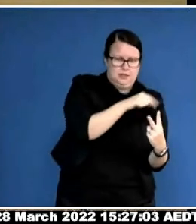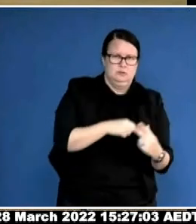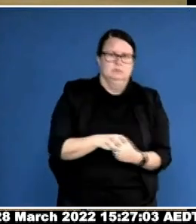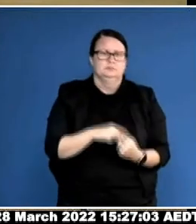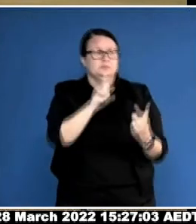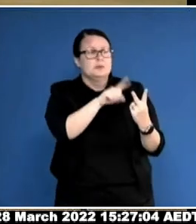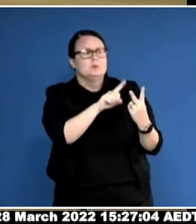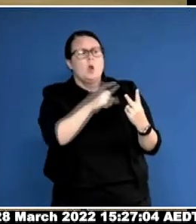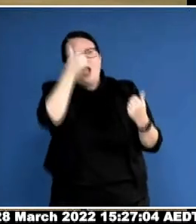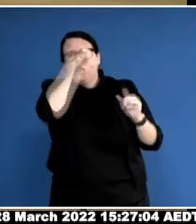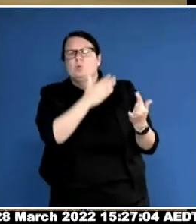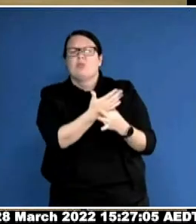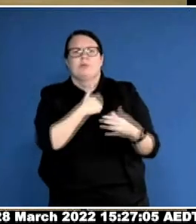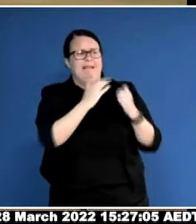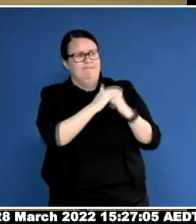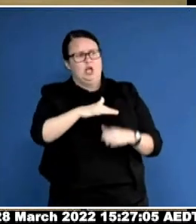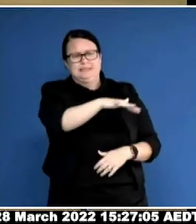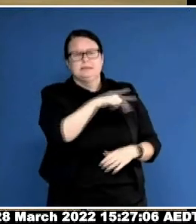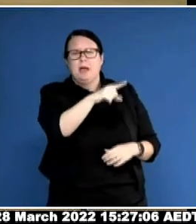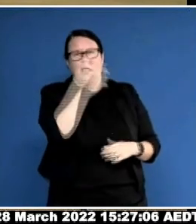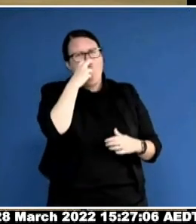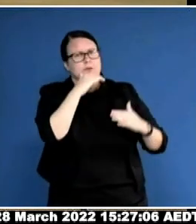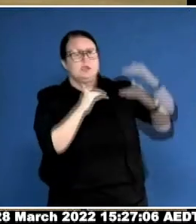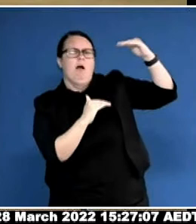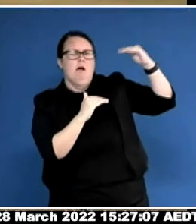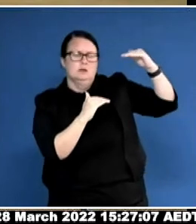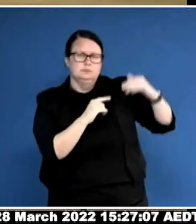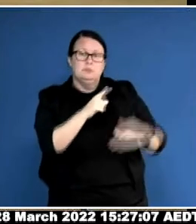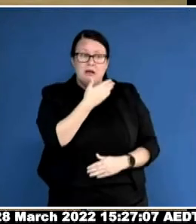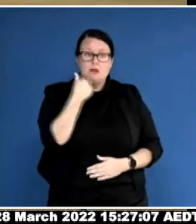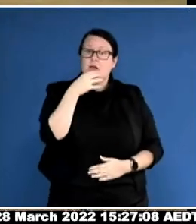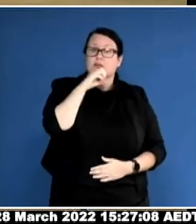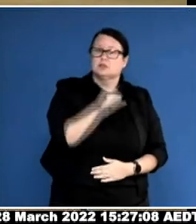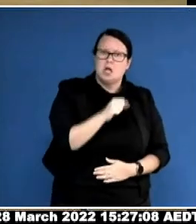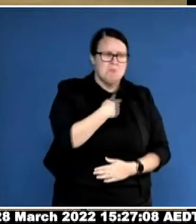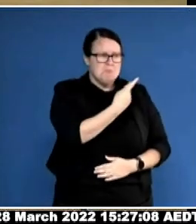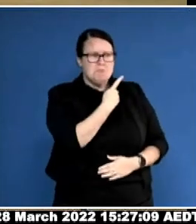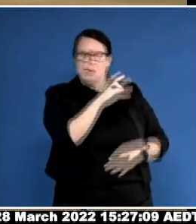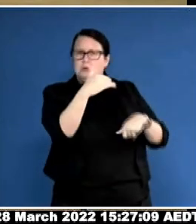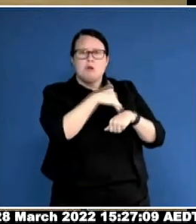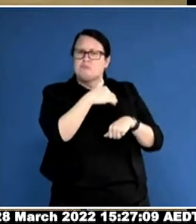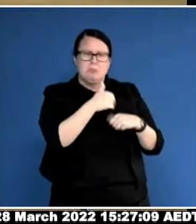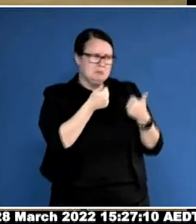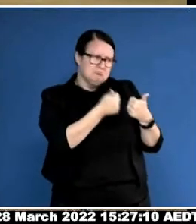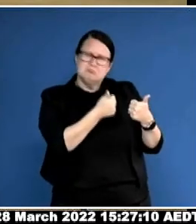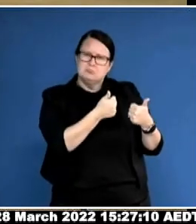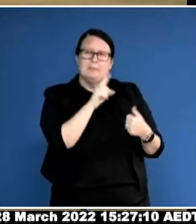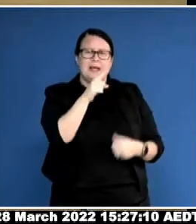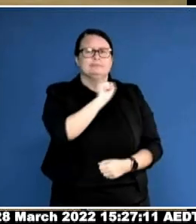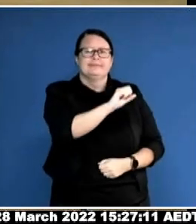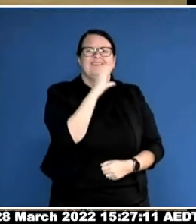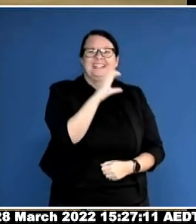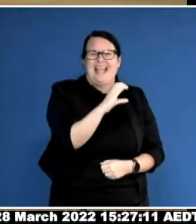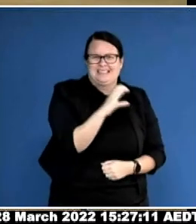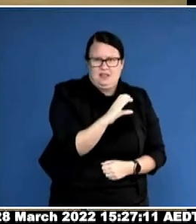through some friends of mine. He was much older than me. He was a really nice guy, and I don't think I had any problems with him. He had cancer